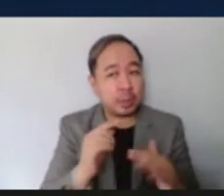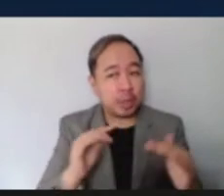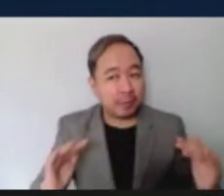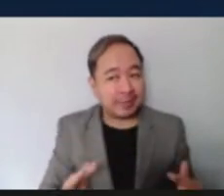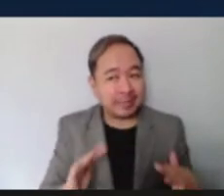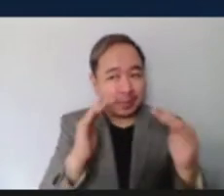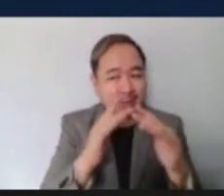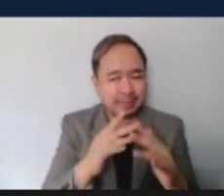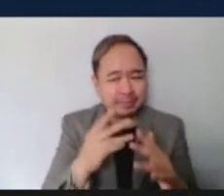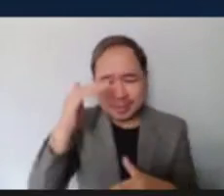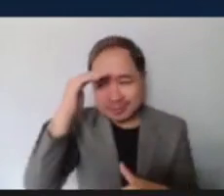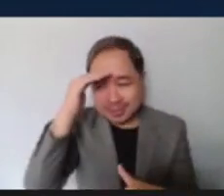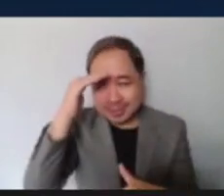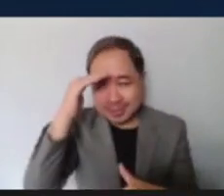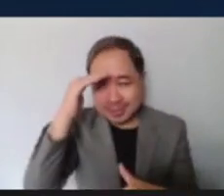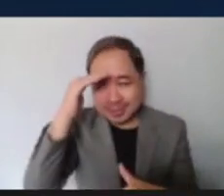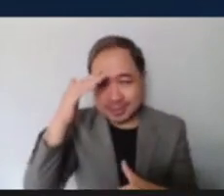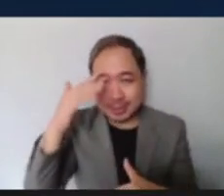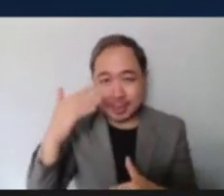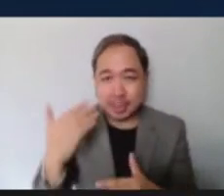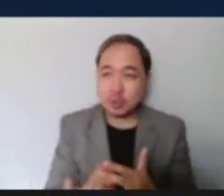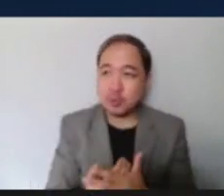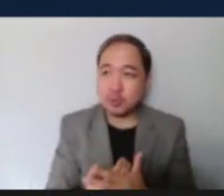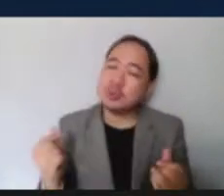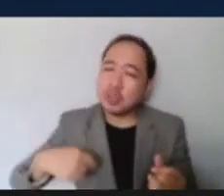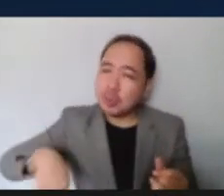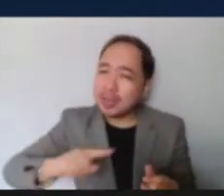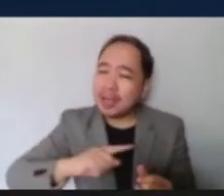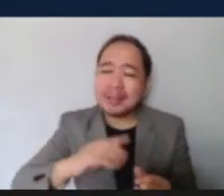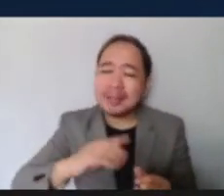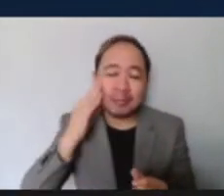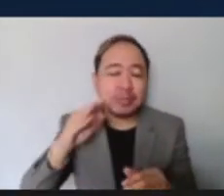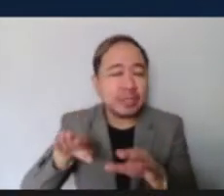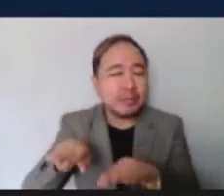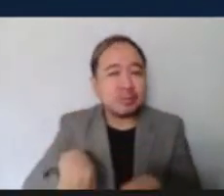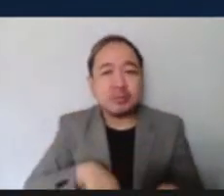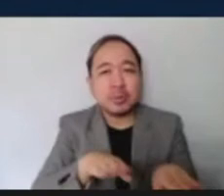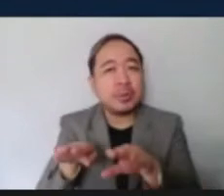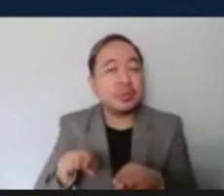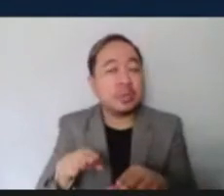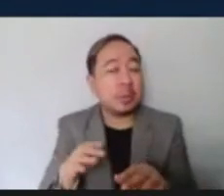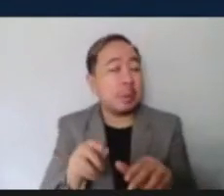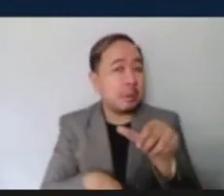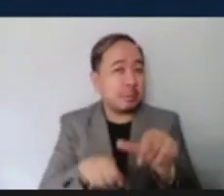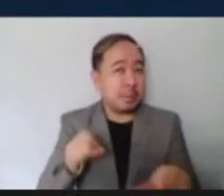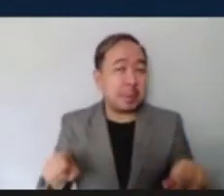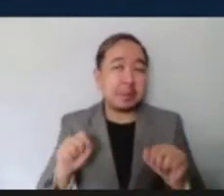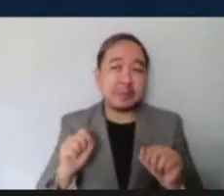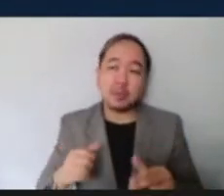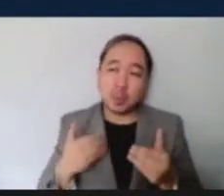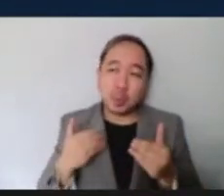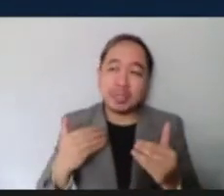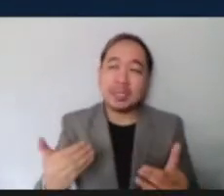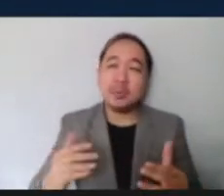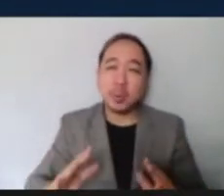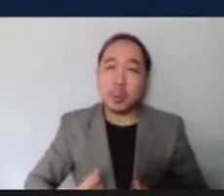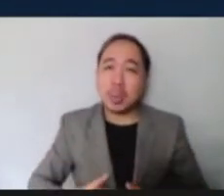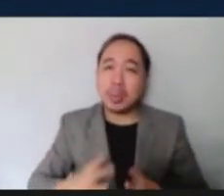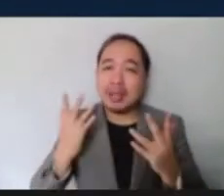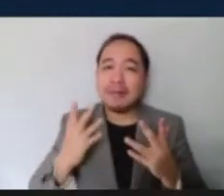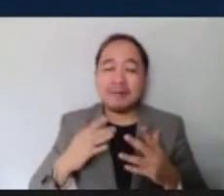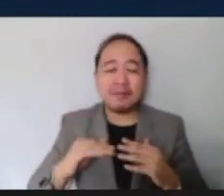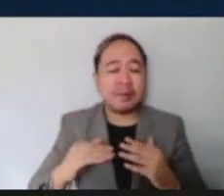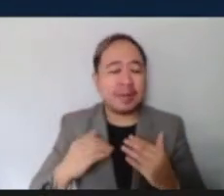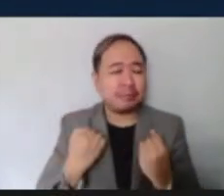a new way forward with solutions to our joint challenges so all people can live with confidence security and peace in a sustainable world